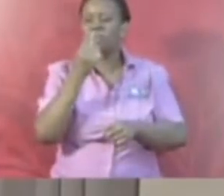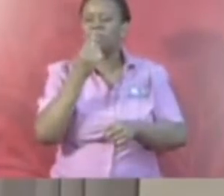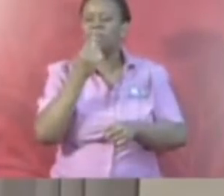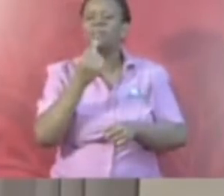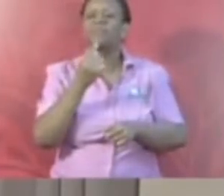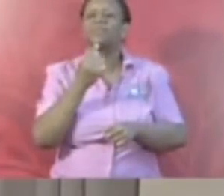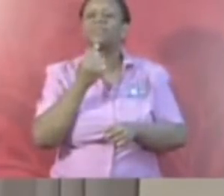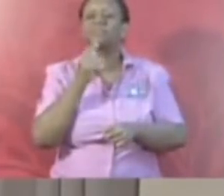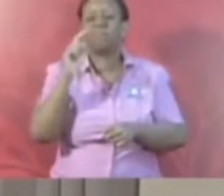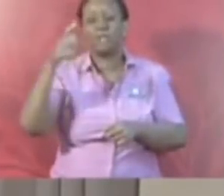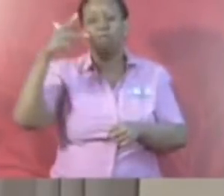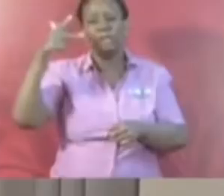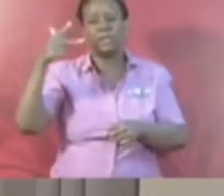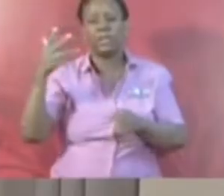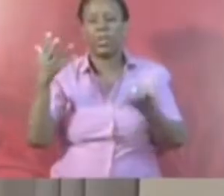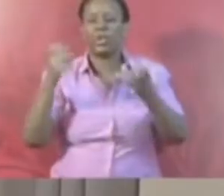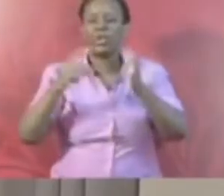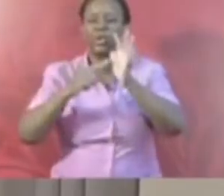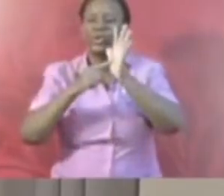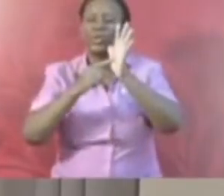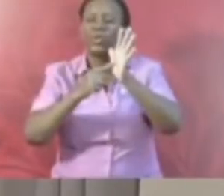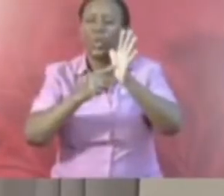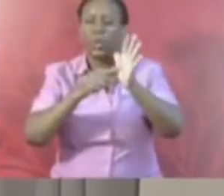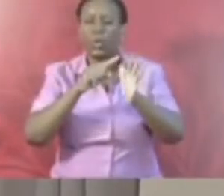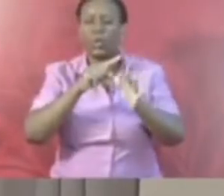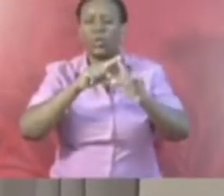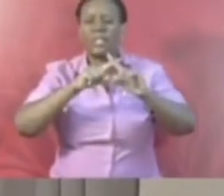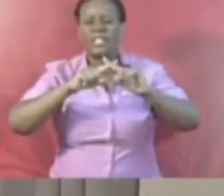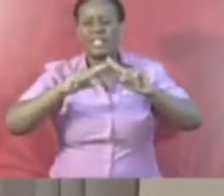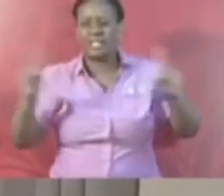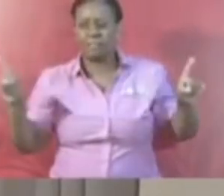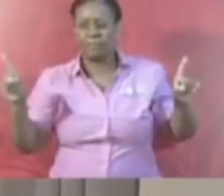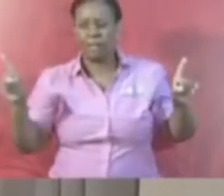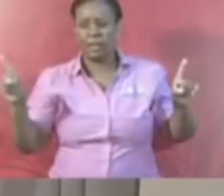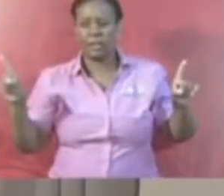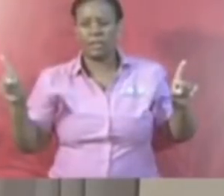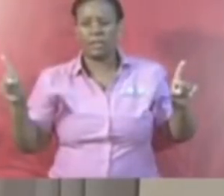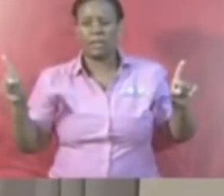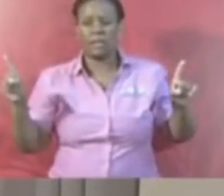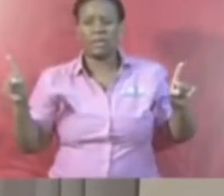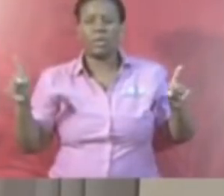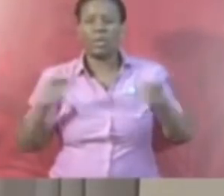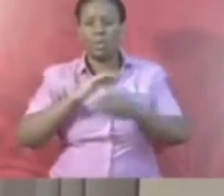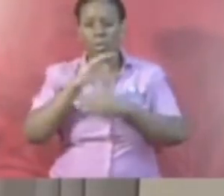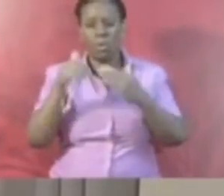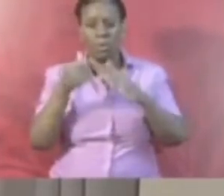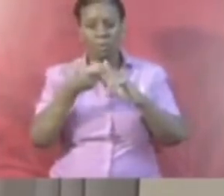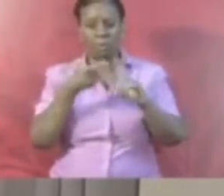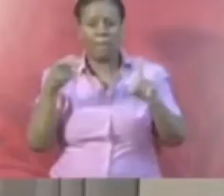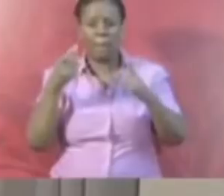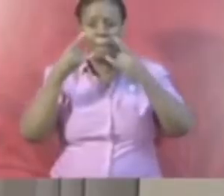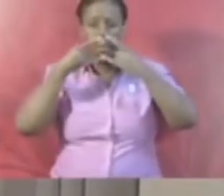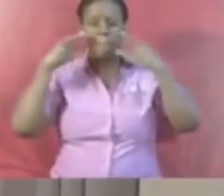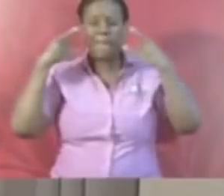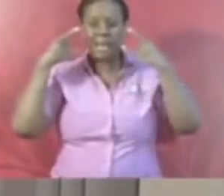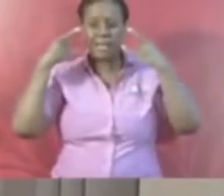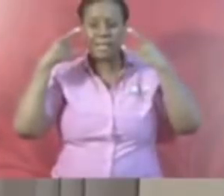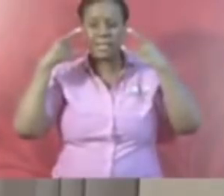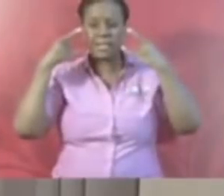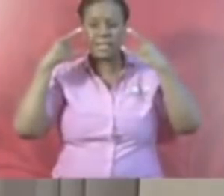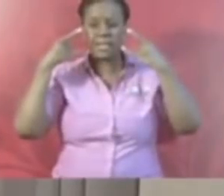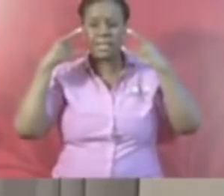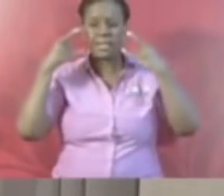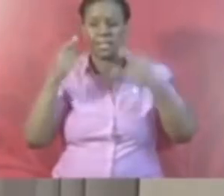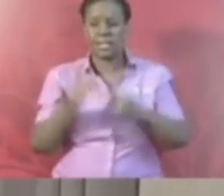draw the distinction between this, which some people are objecting to for reasons, may be